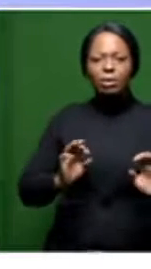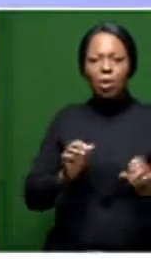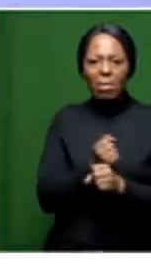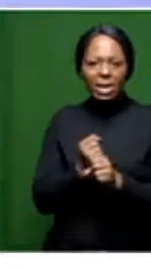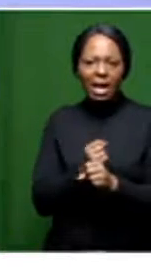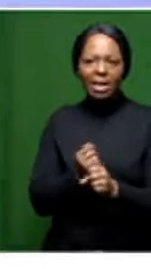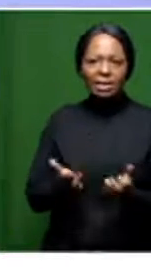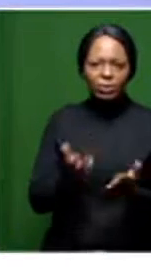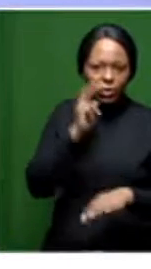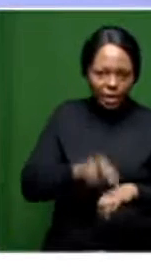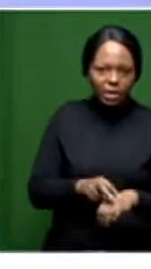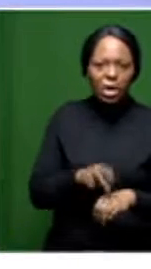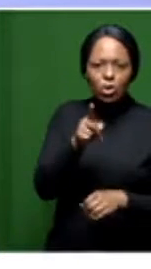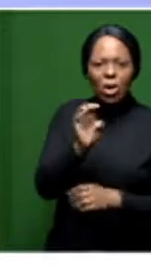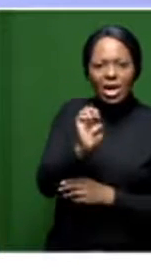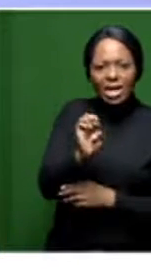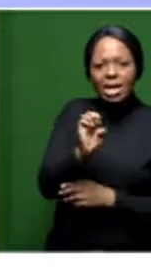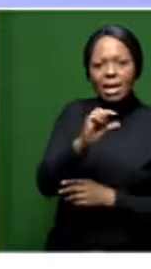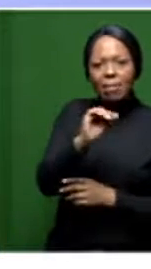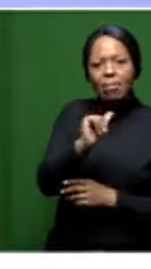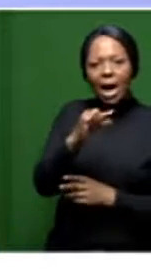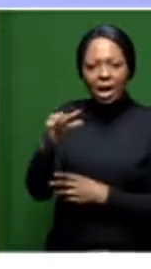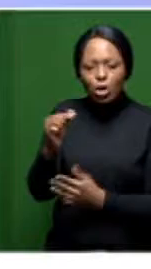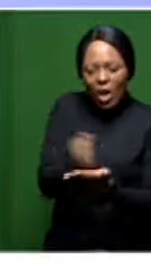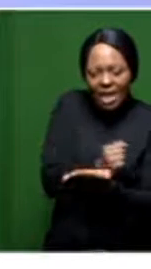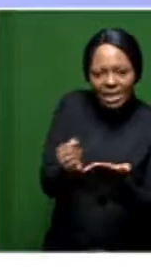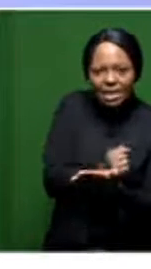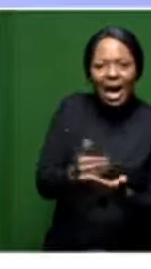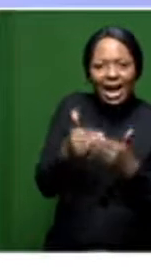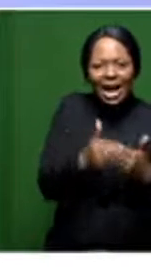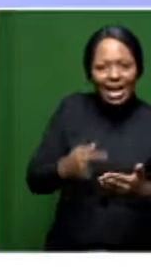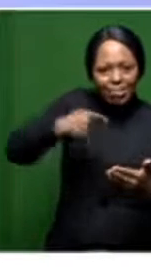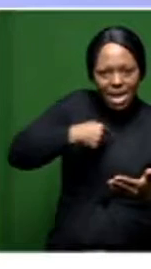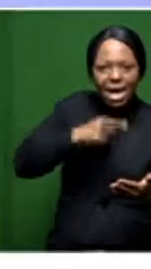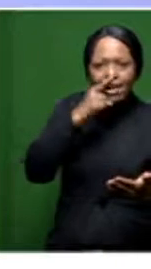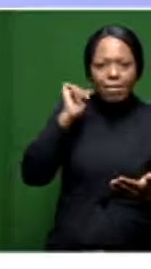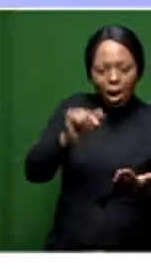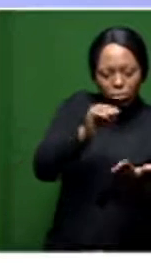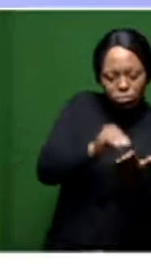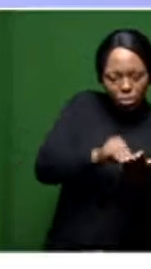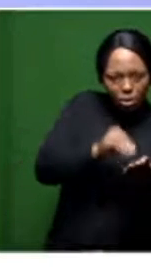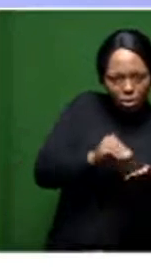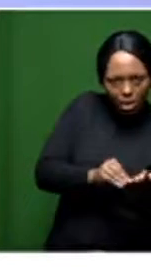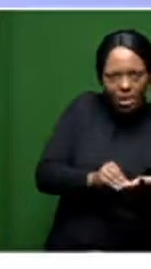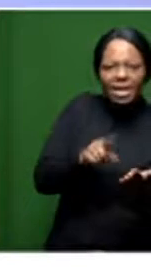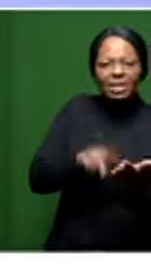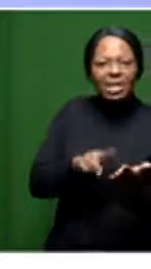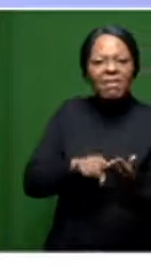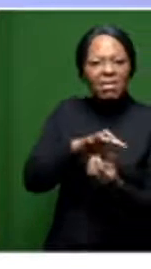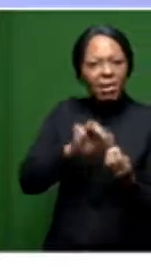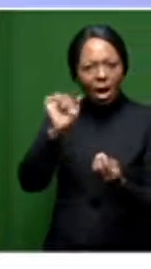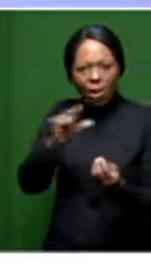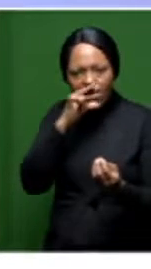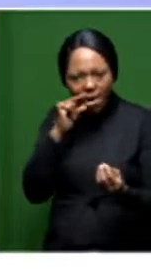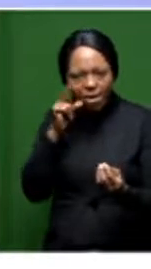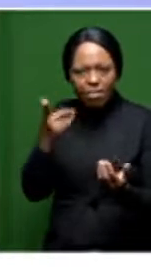so go into the F&B app, into eBucks, register on GuardMe, put in your name and your details. You can actually add a number of dependents for your family and your parents